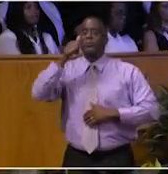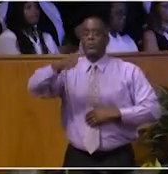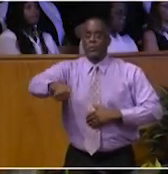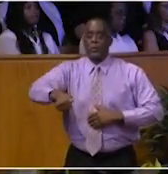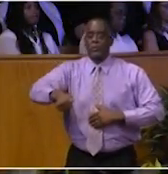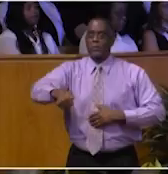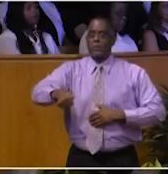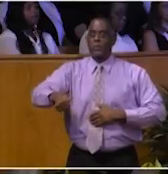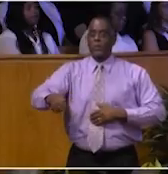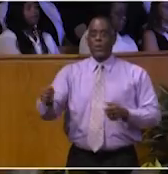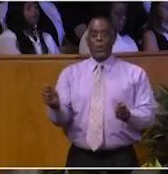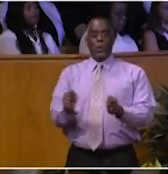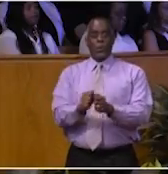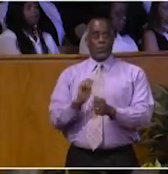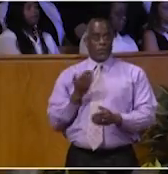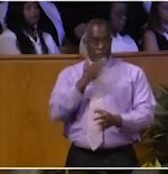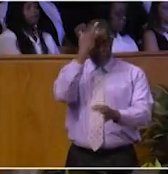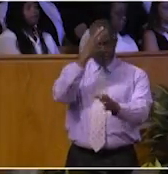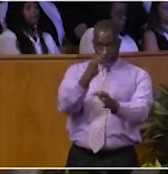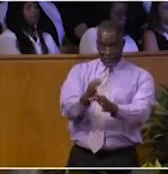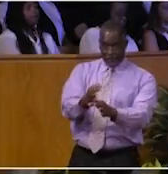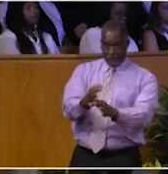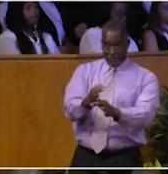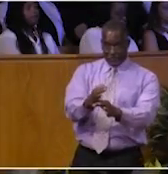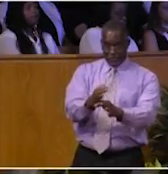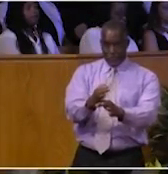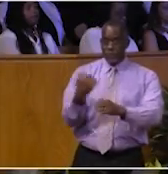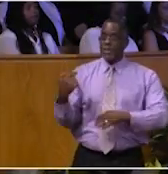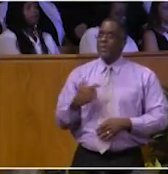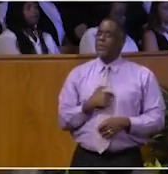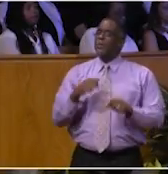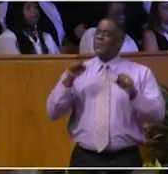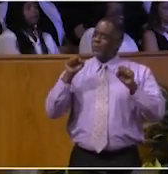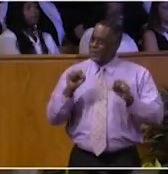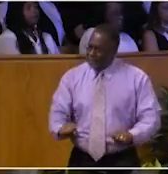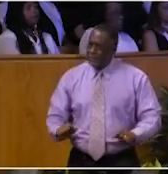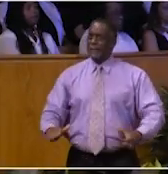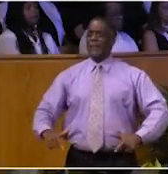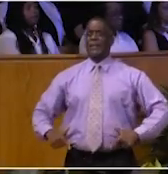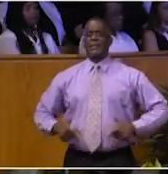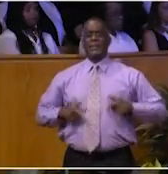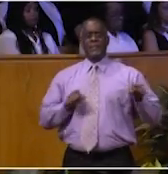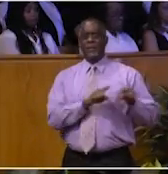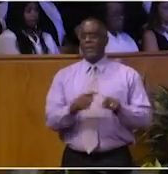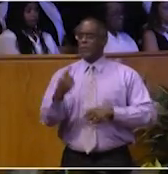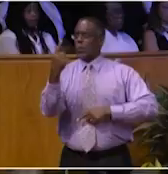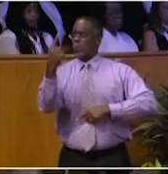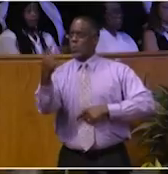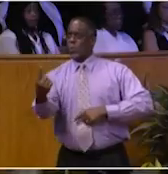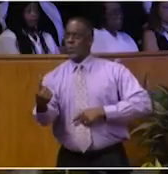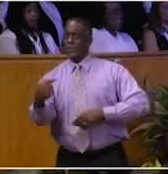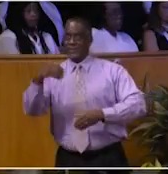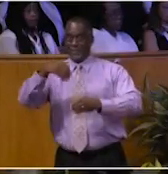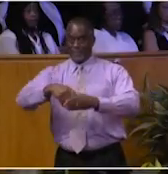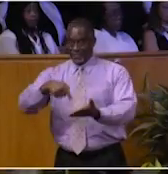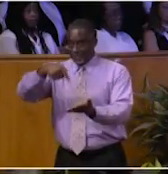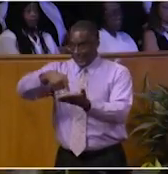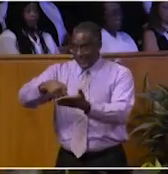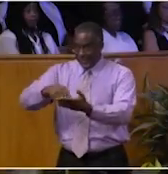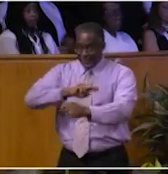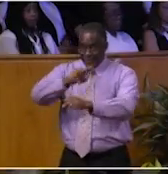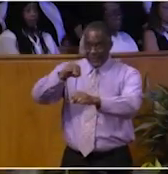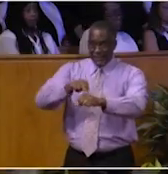it is with this faith that we should be able to live as one in a nation,